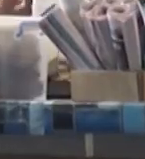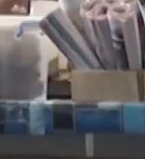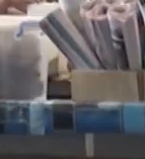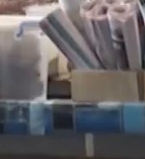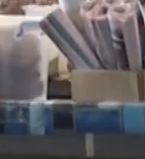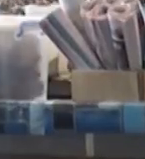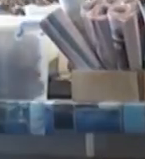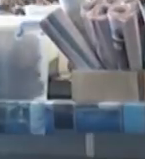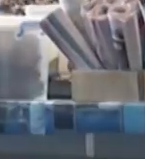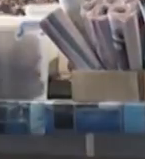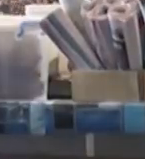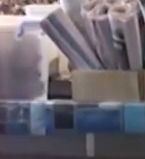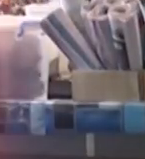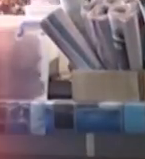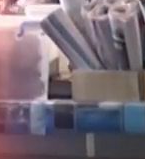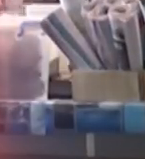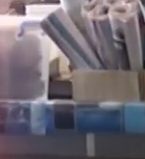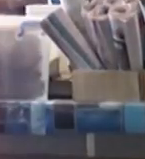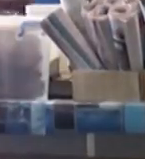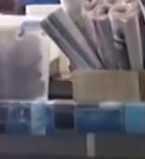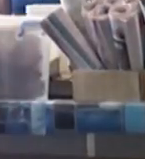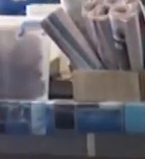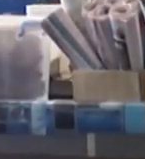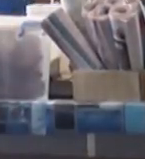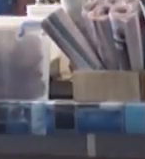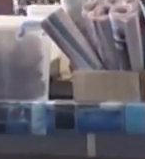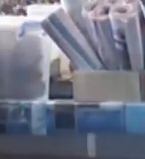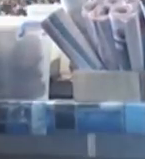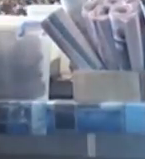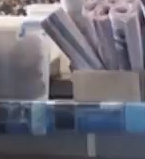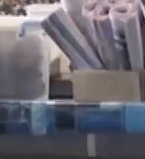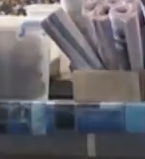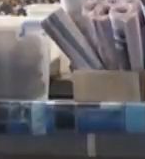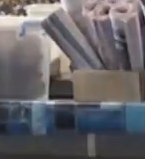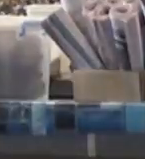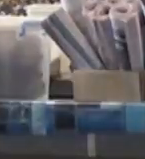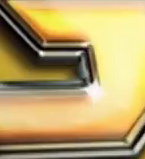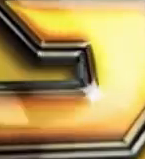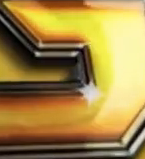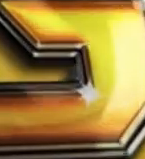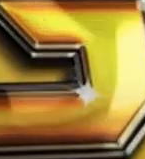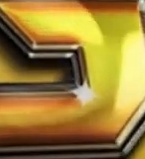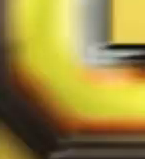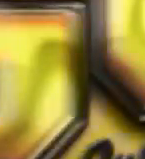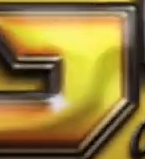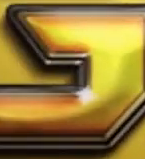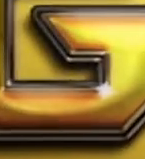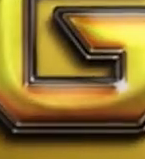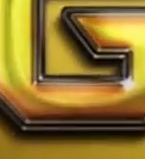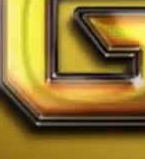Hi, Bula. I'm Selai from Nandi. I love Gold FM, only the classic hits. Gold